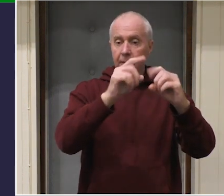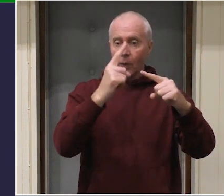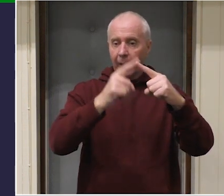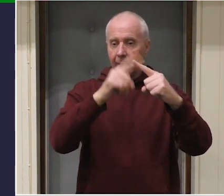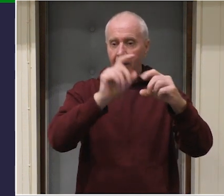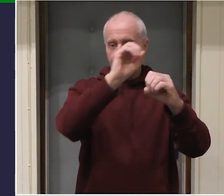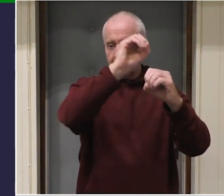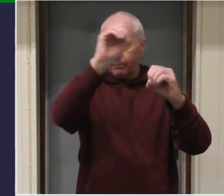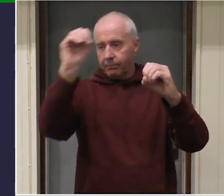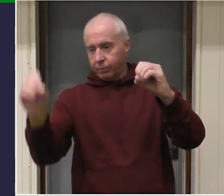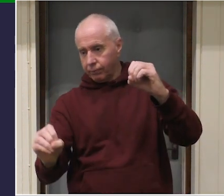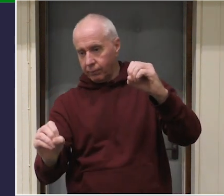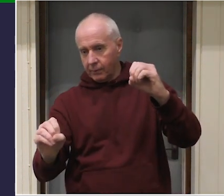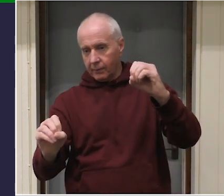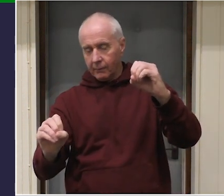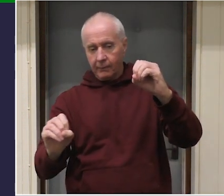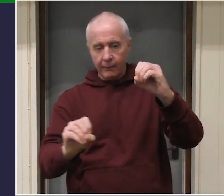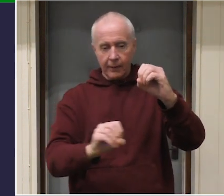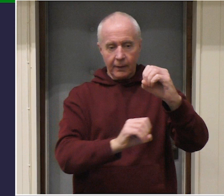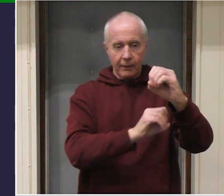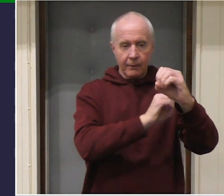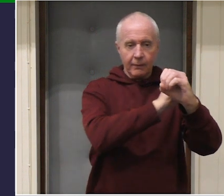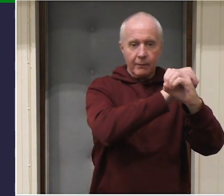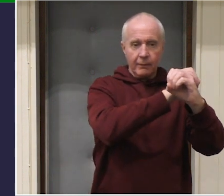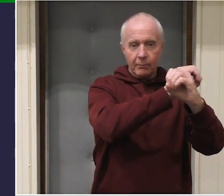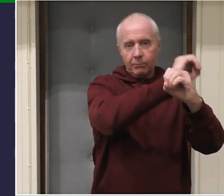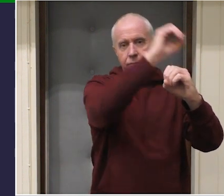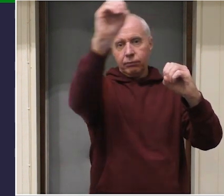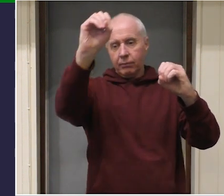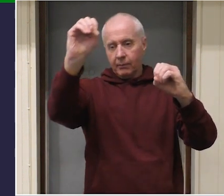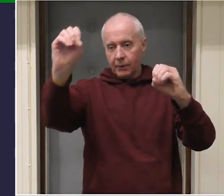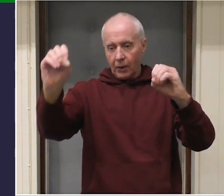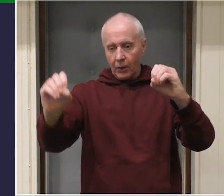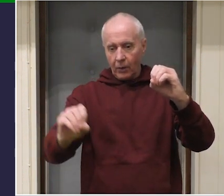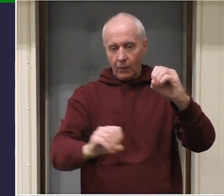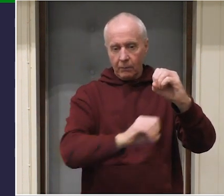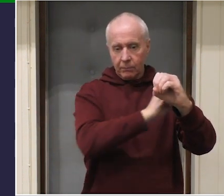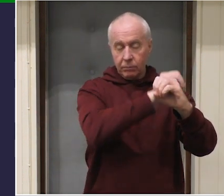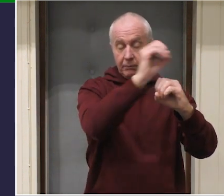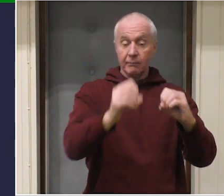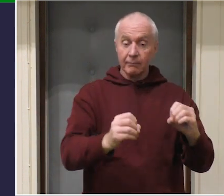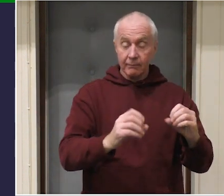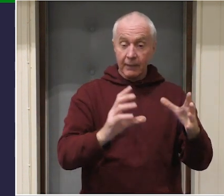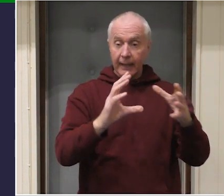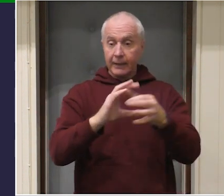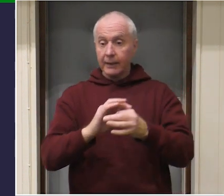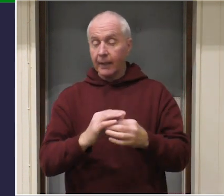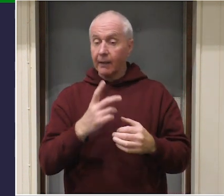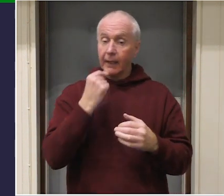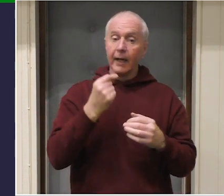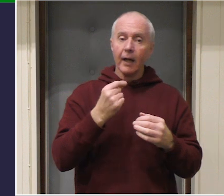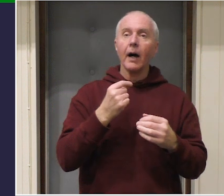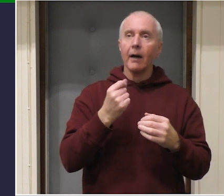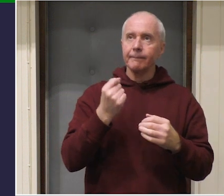other bit. They go faster when they're going past the sun and slower when they're further out. And with these two things together, he was able to explain the orbit of the